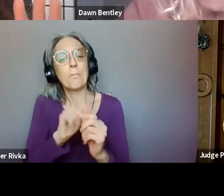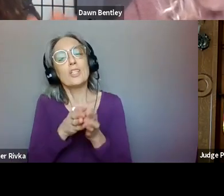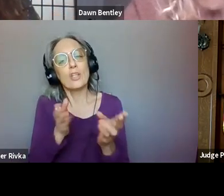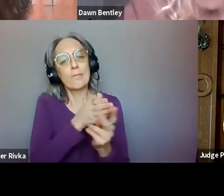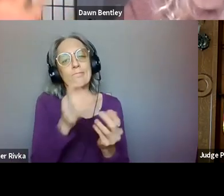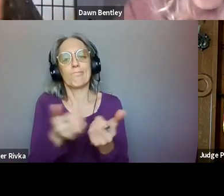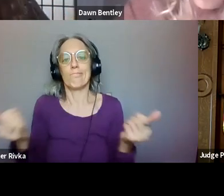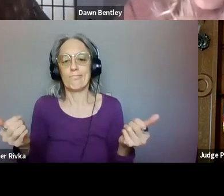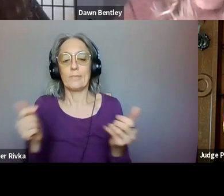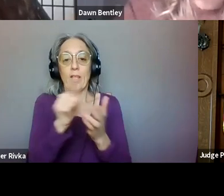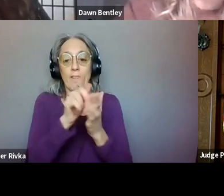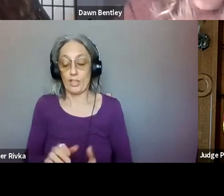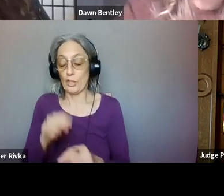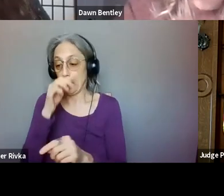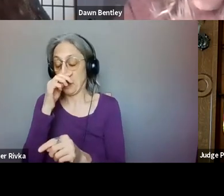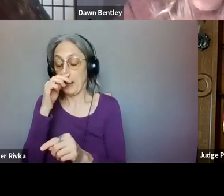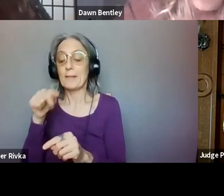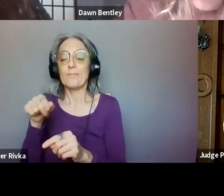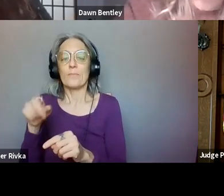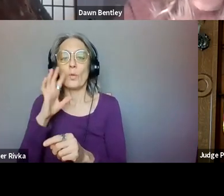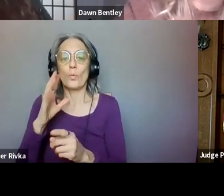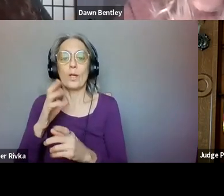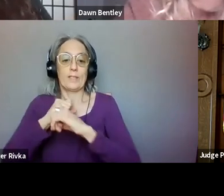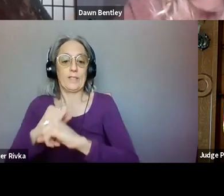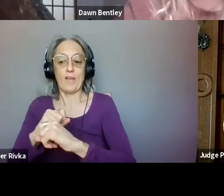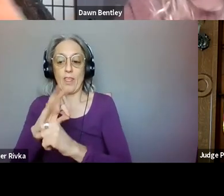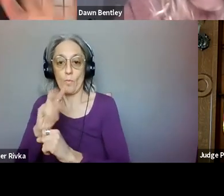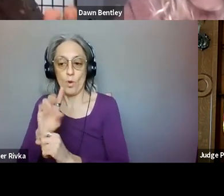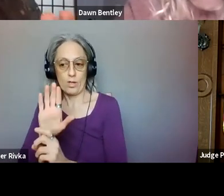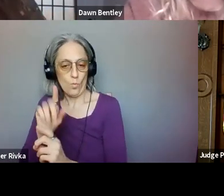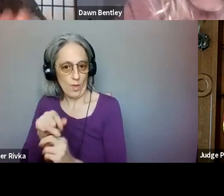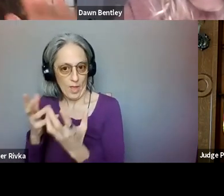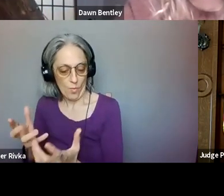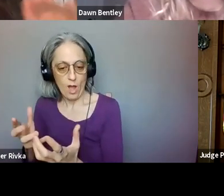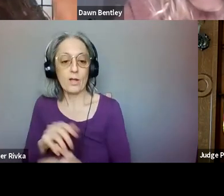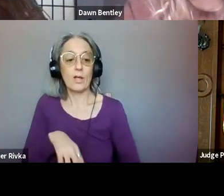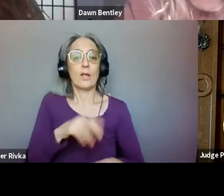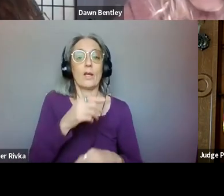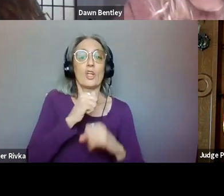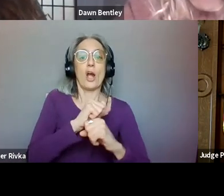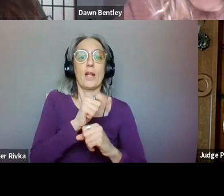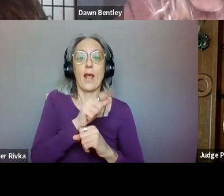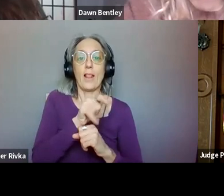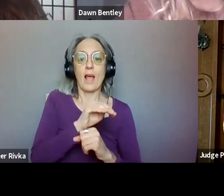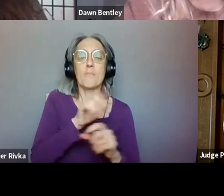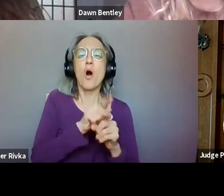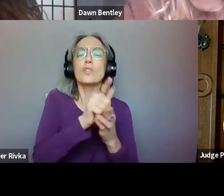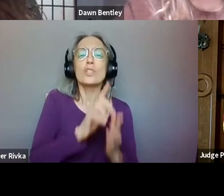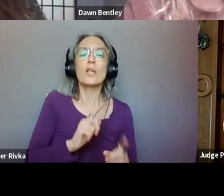the attorney represents the interests of the wishes of the ward, and the guardian ad litem represents the best interests of the